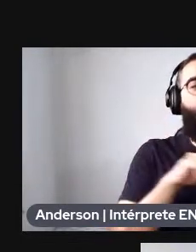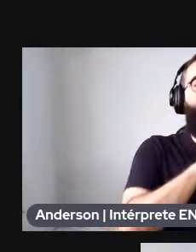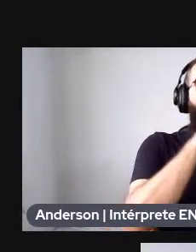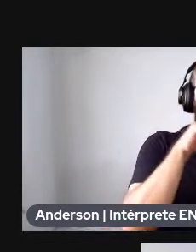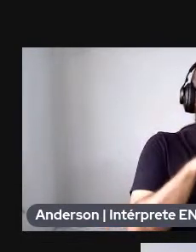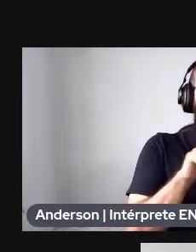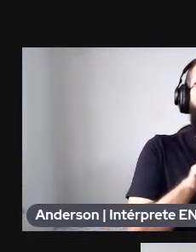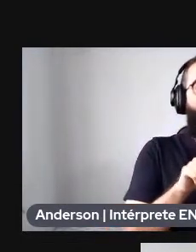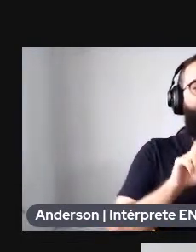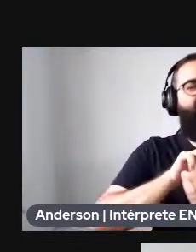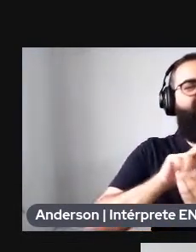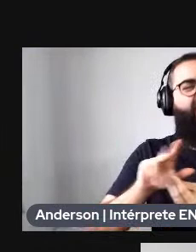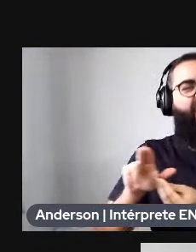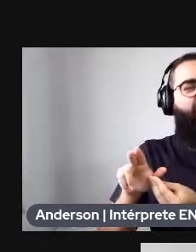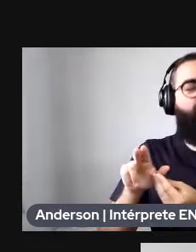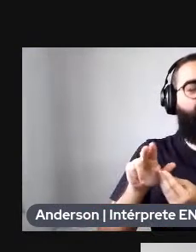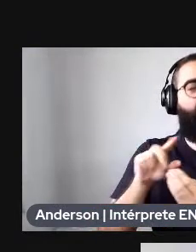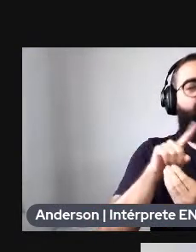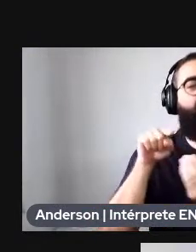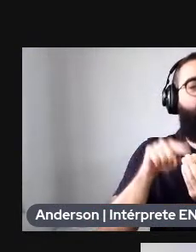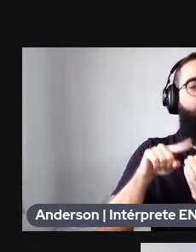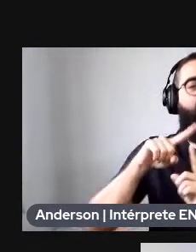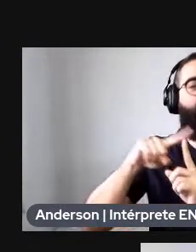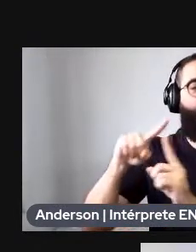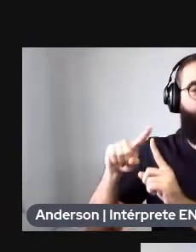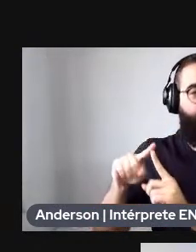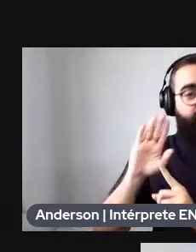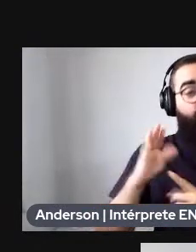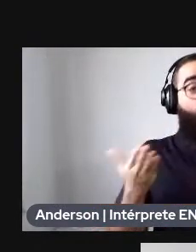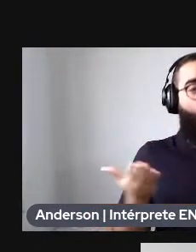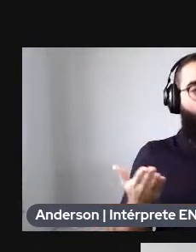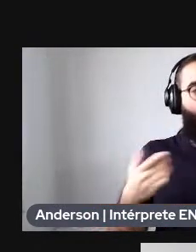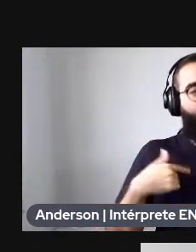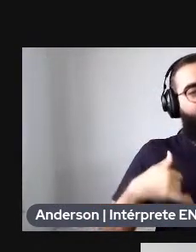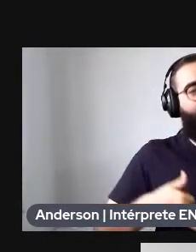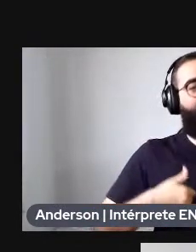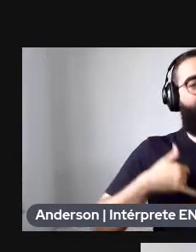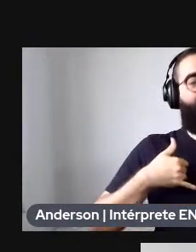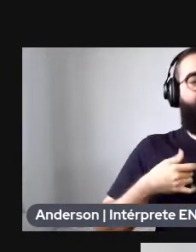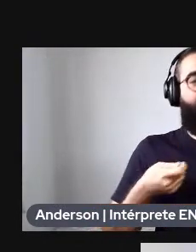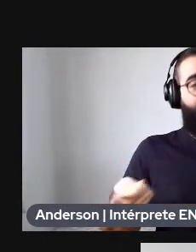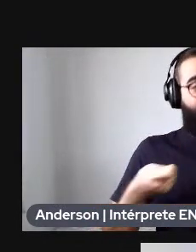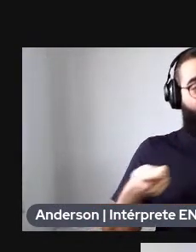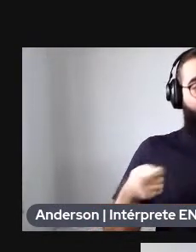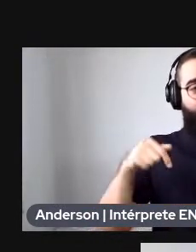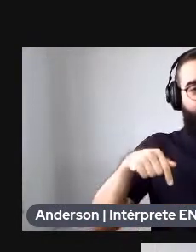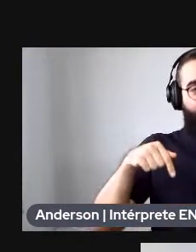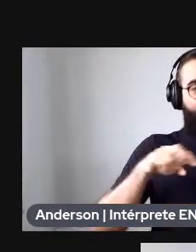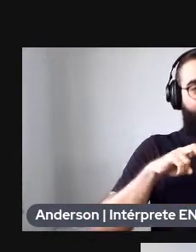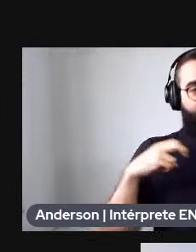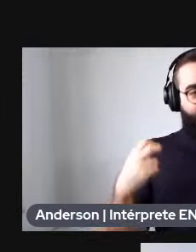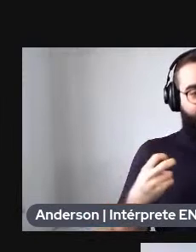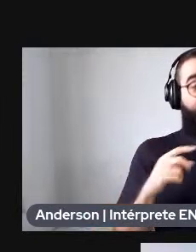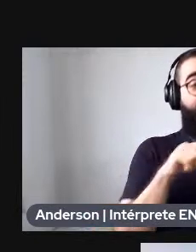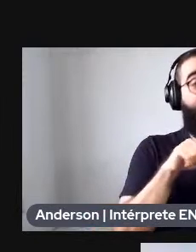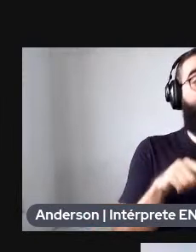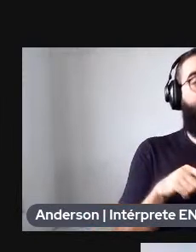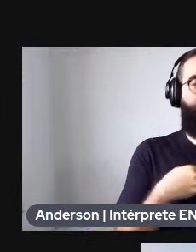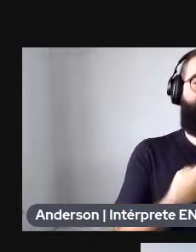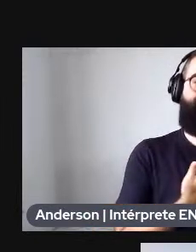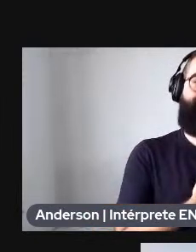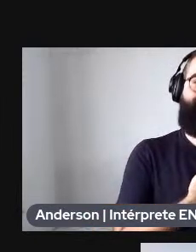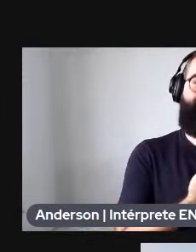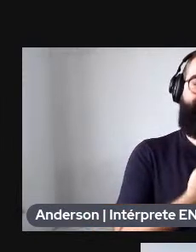have the honor of moderating this session, in which three dear colleagues will present